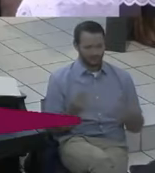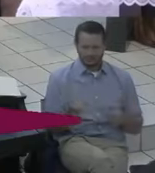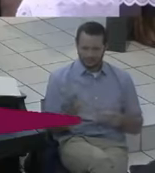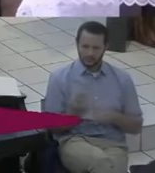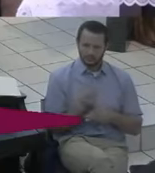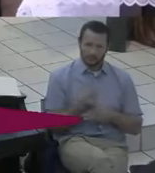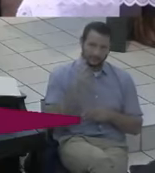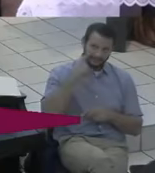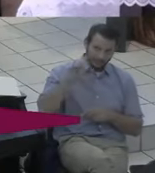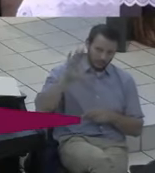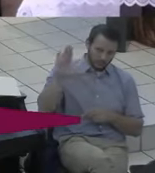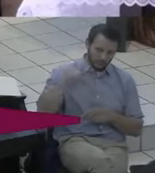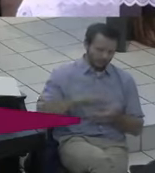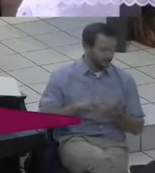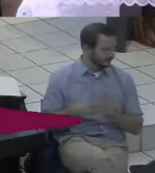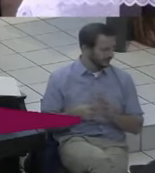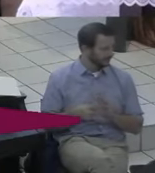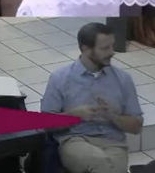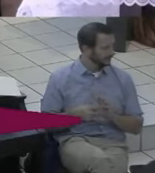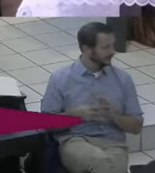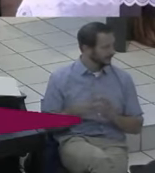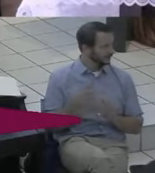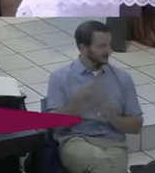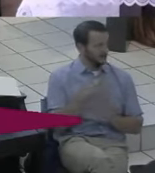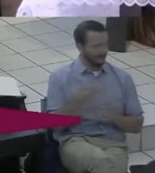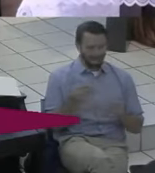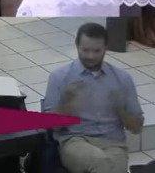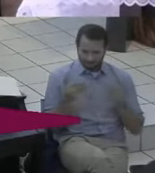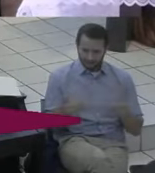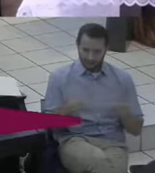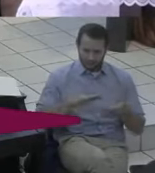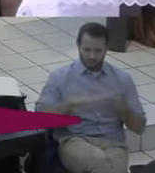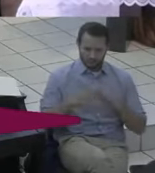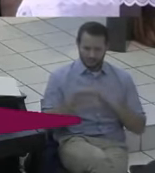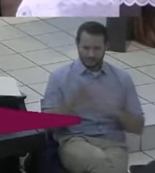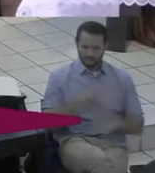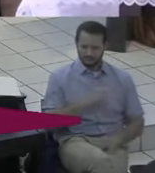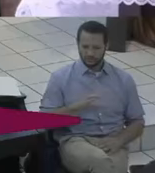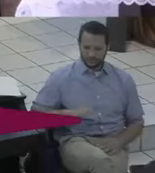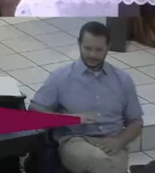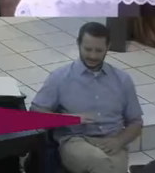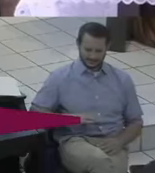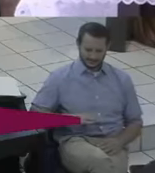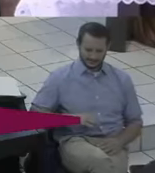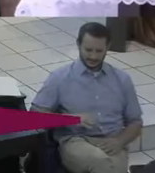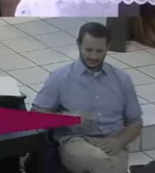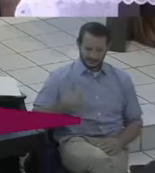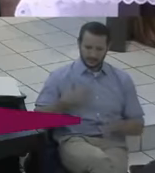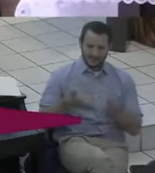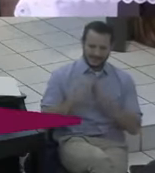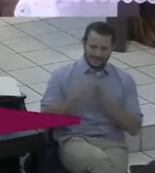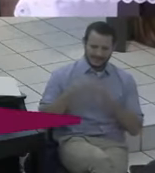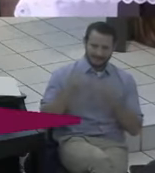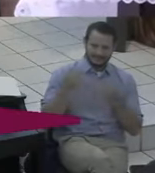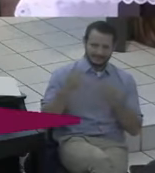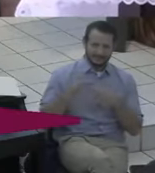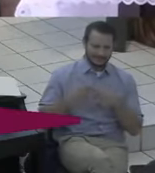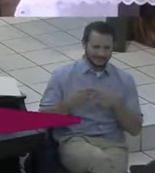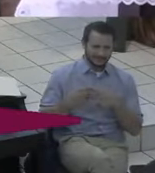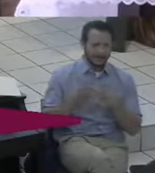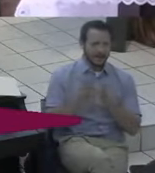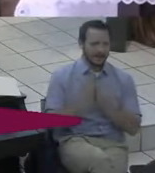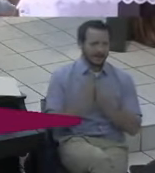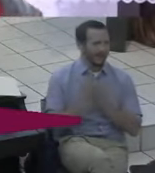your purpose and to further the community of Christ. We ask this in your many names. Amen.